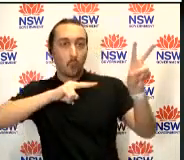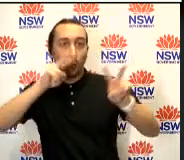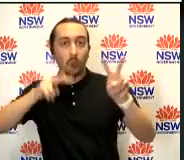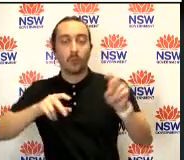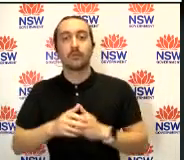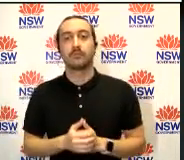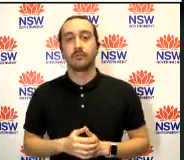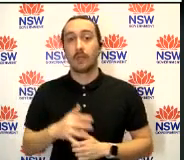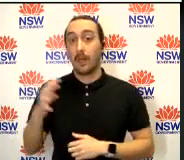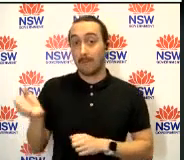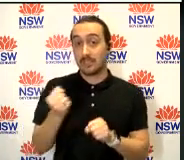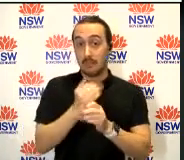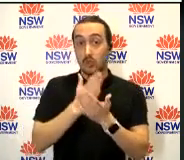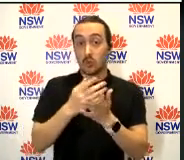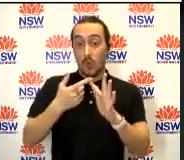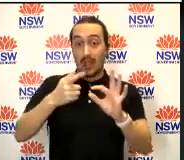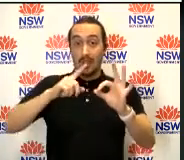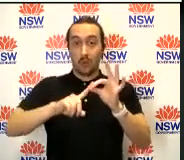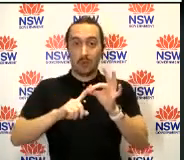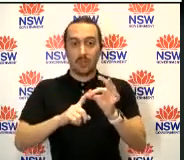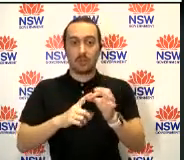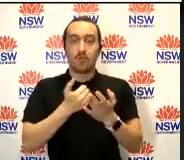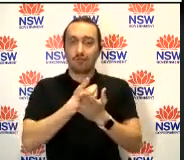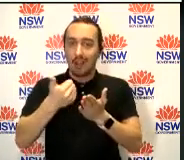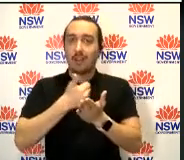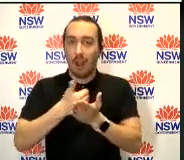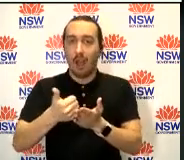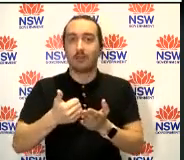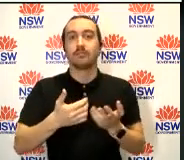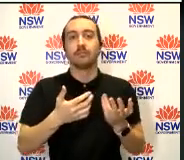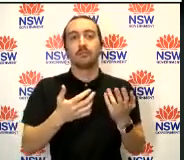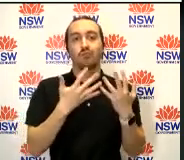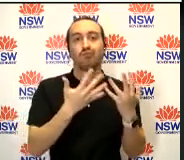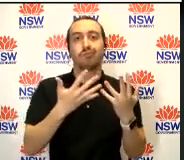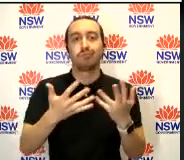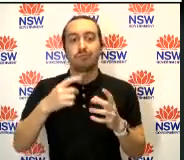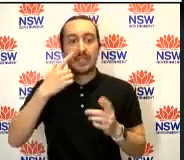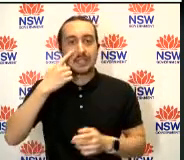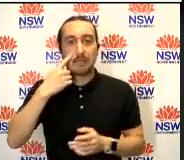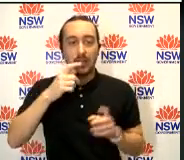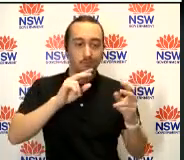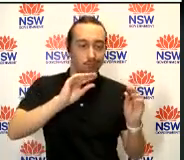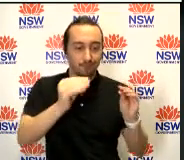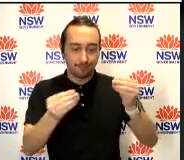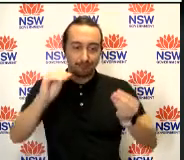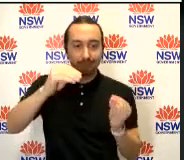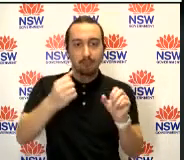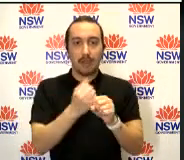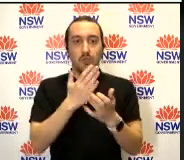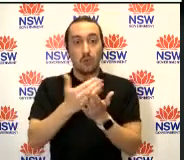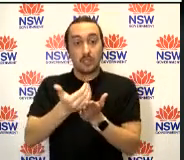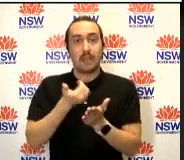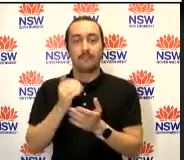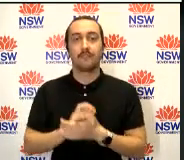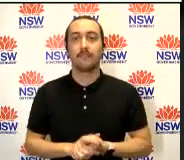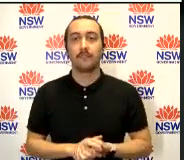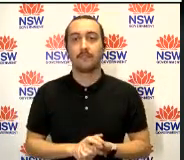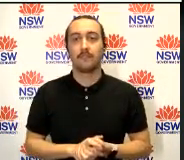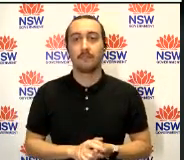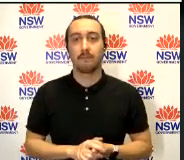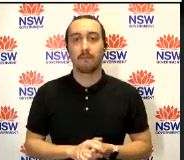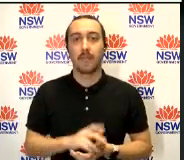inspected, you don't disconnect or adjust during the use or have parts interchange, and